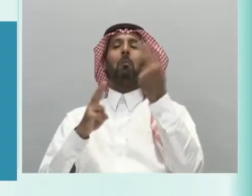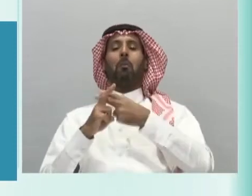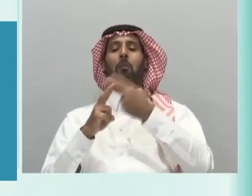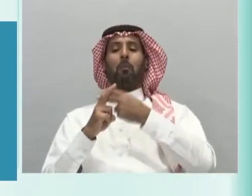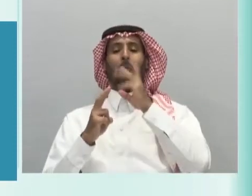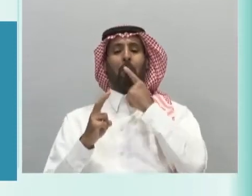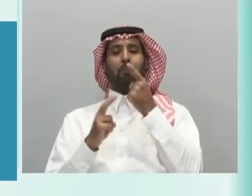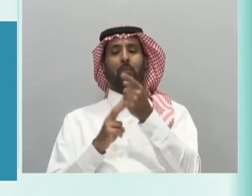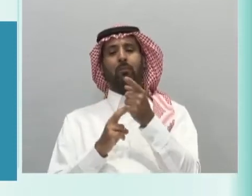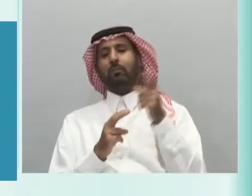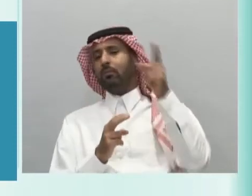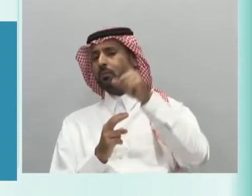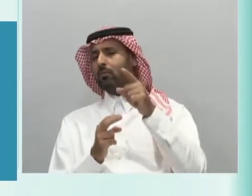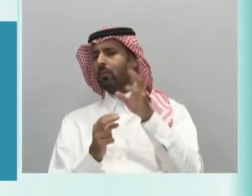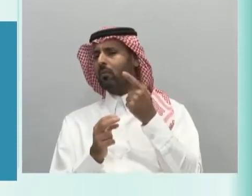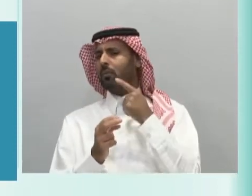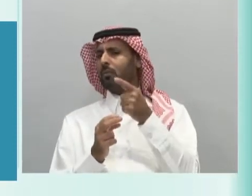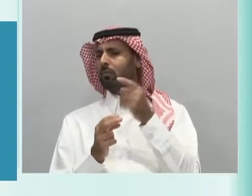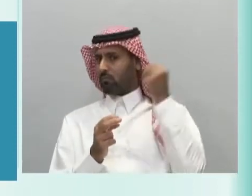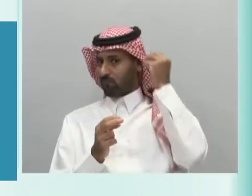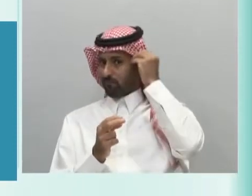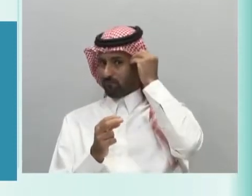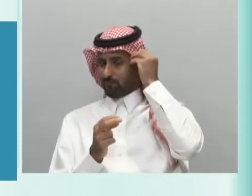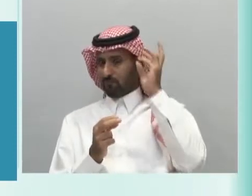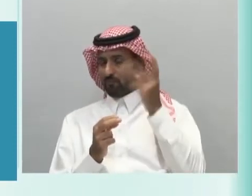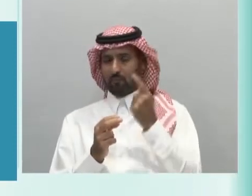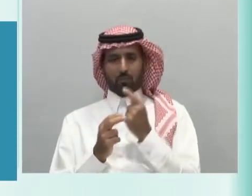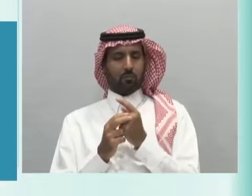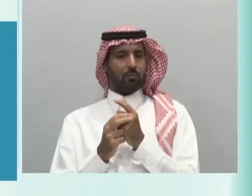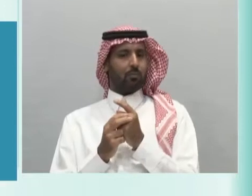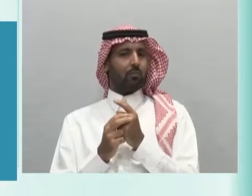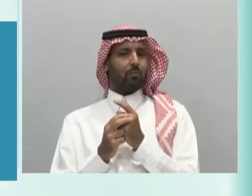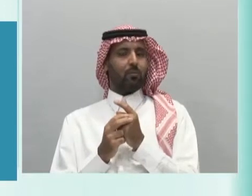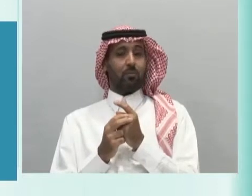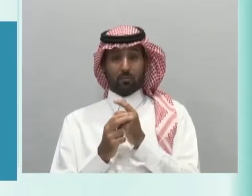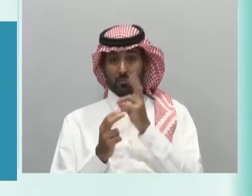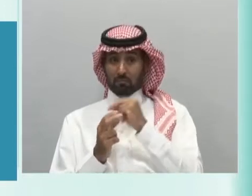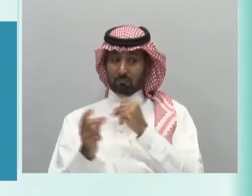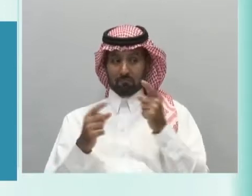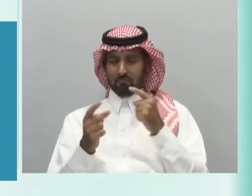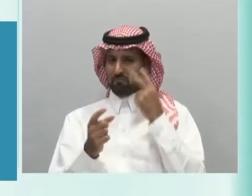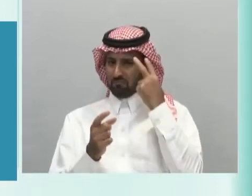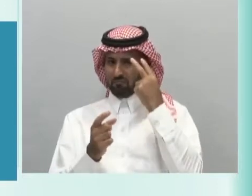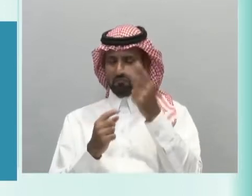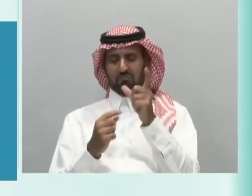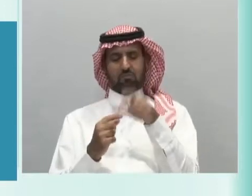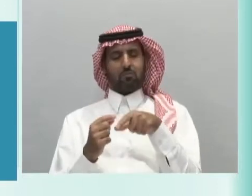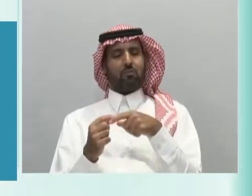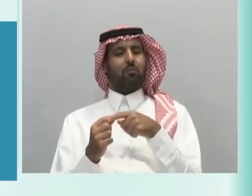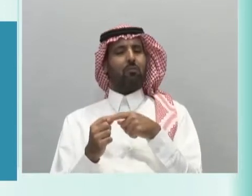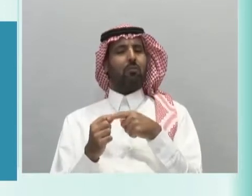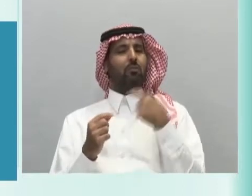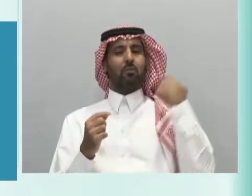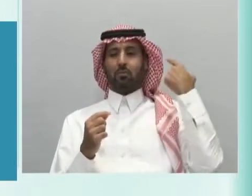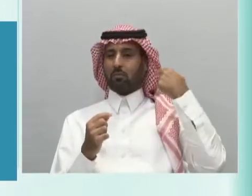let's ask some questions. Now think of, but between you and yourself or with a